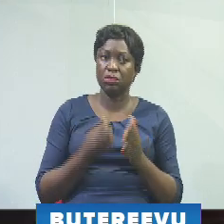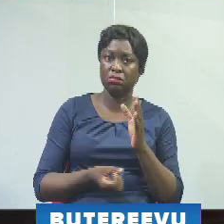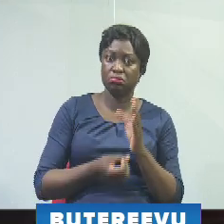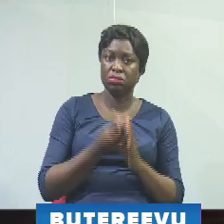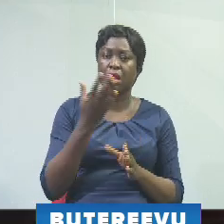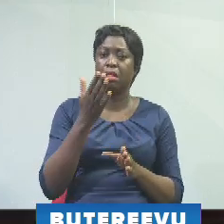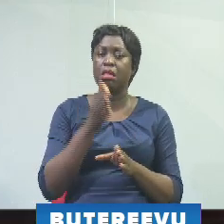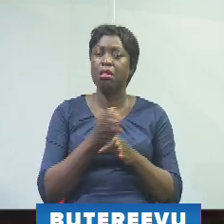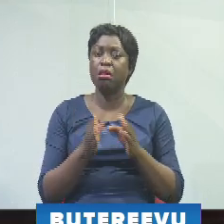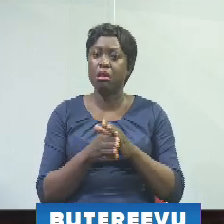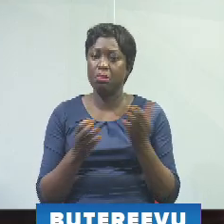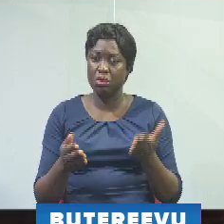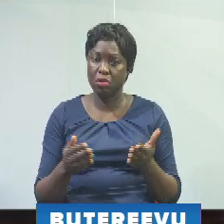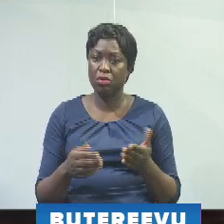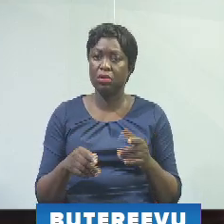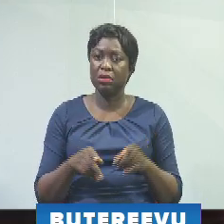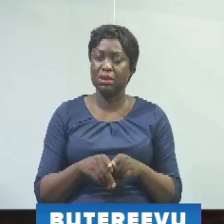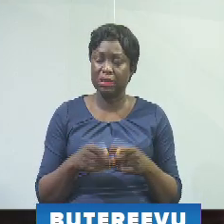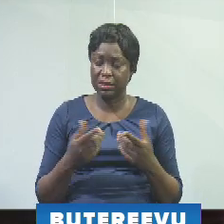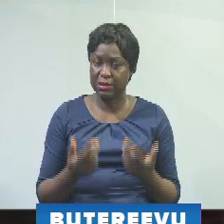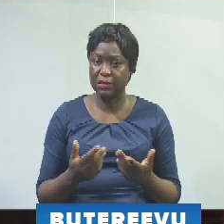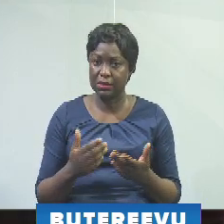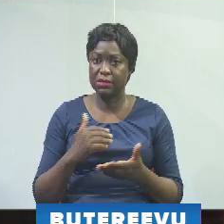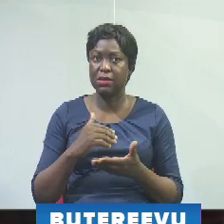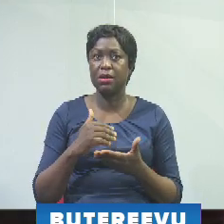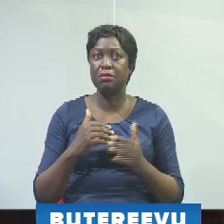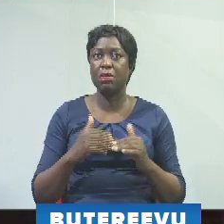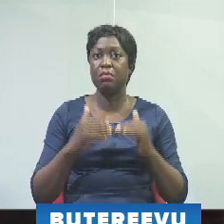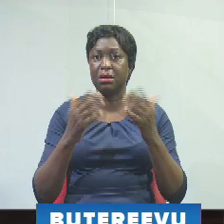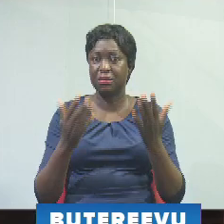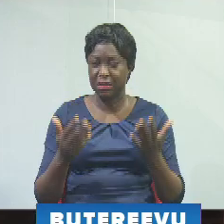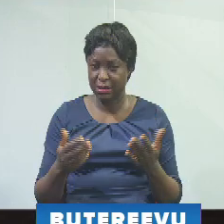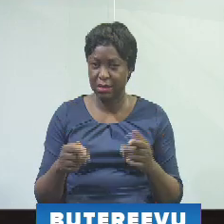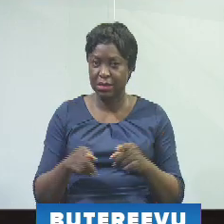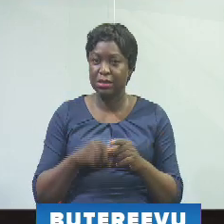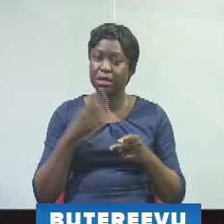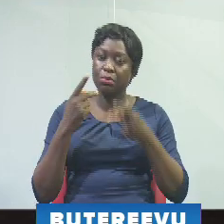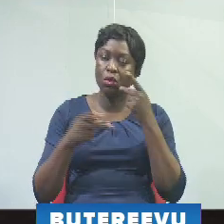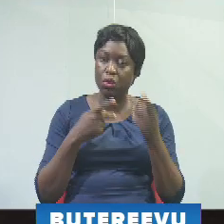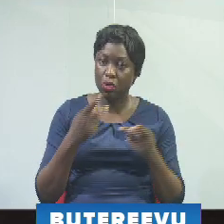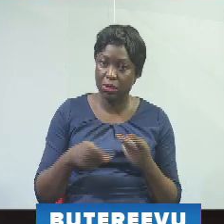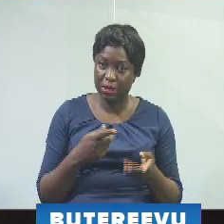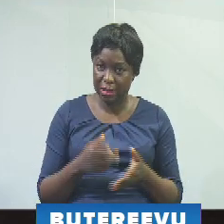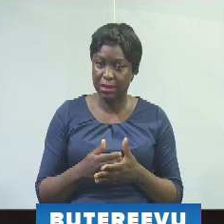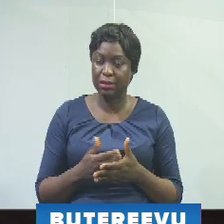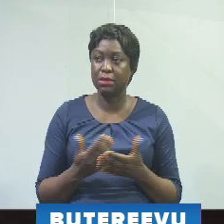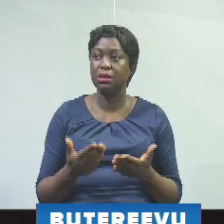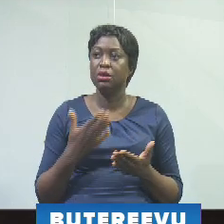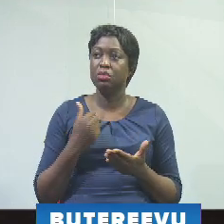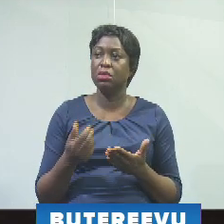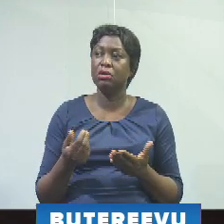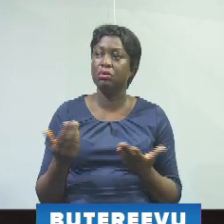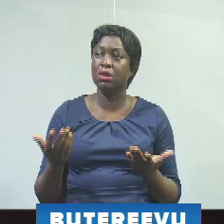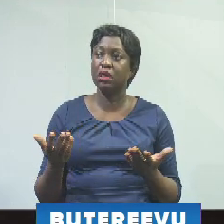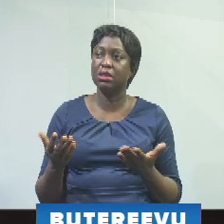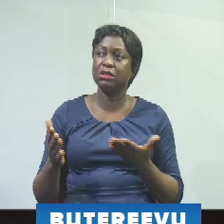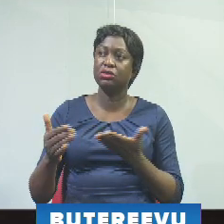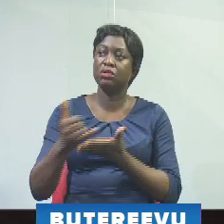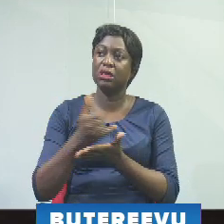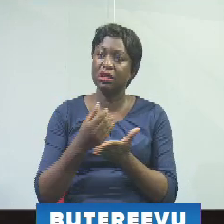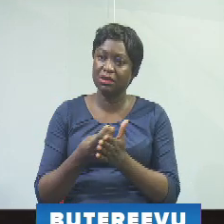high-end apartment community and a marina leisure hotel. We plan to invest an